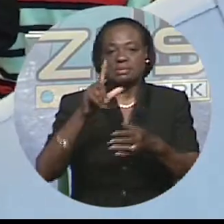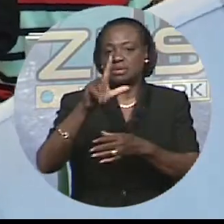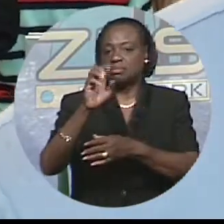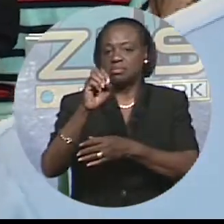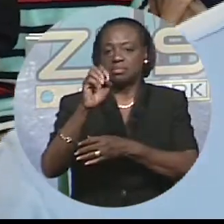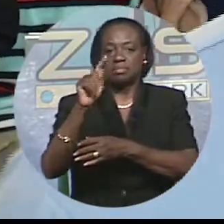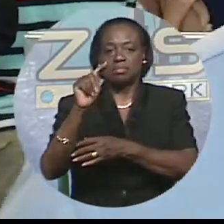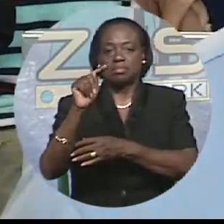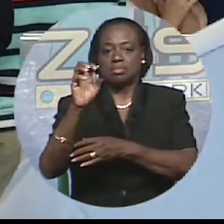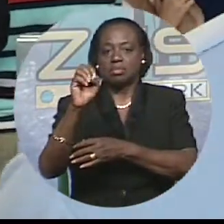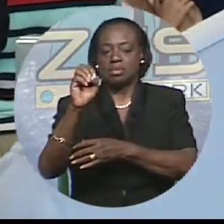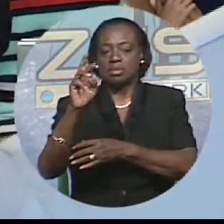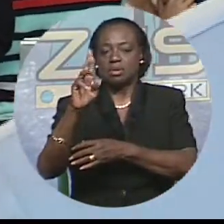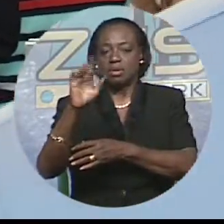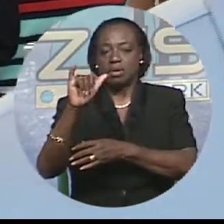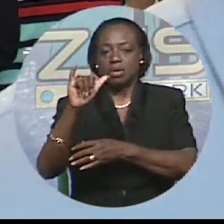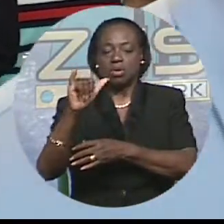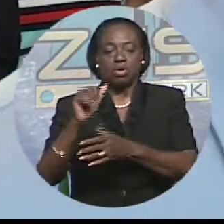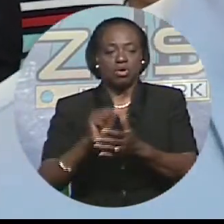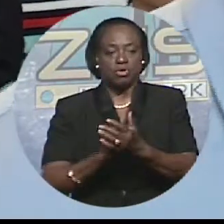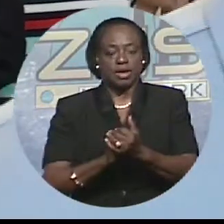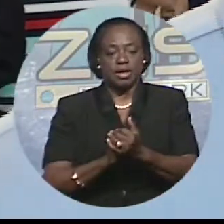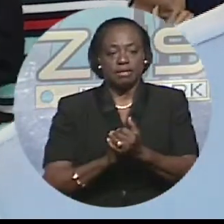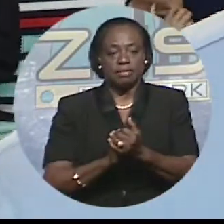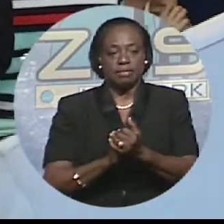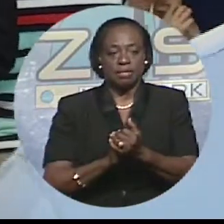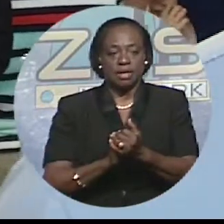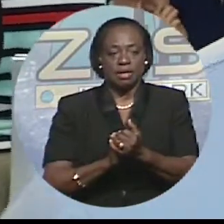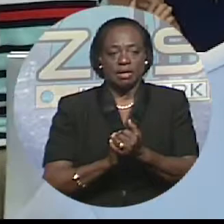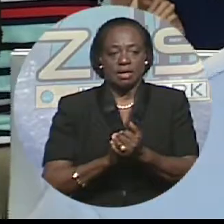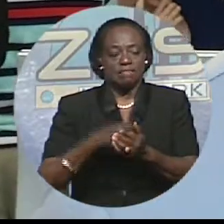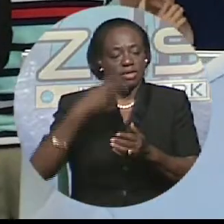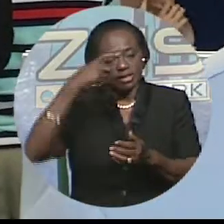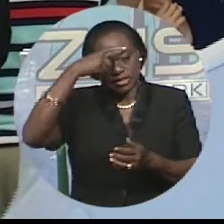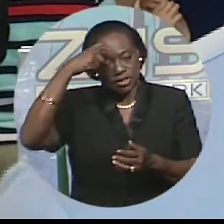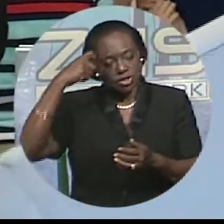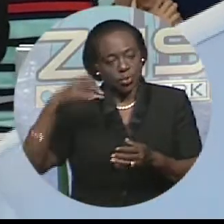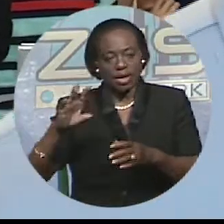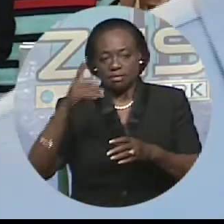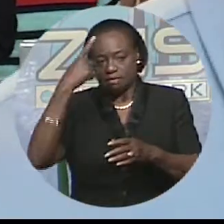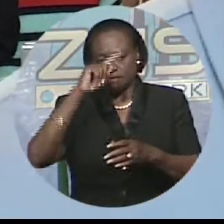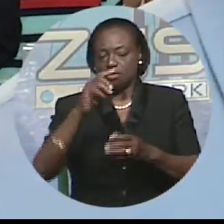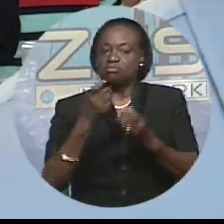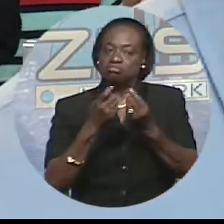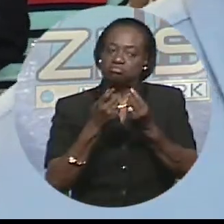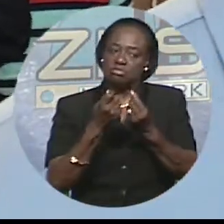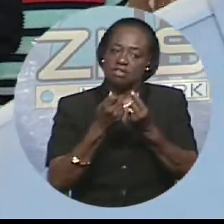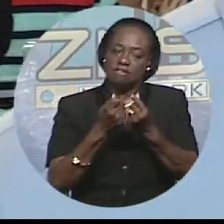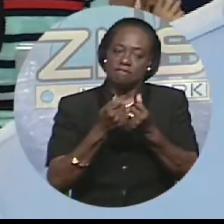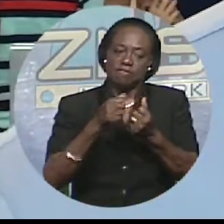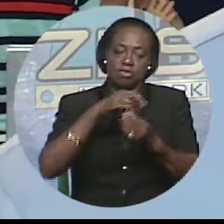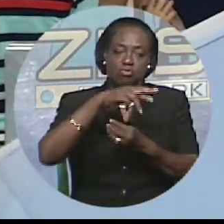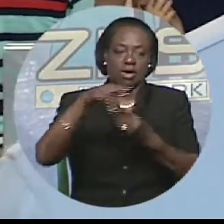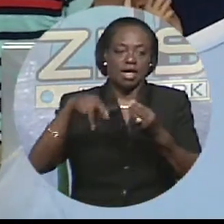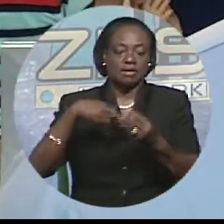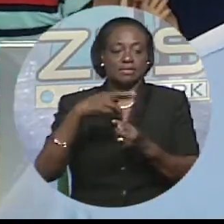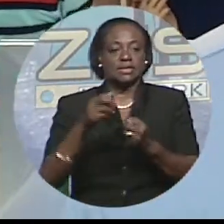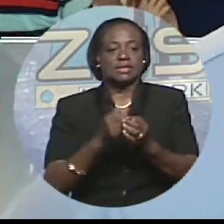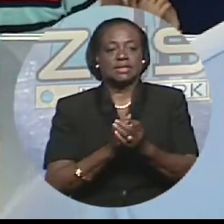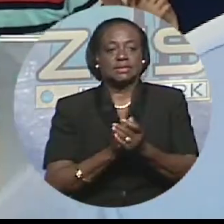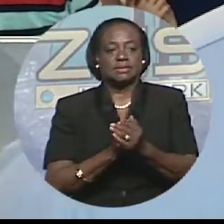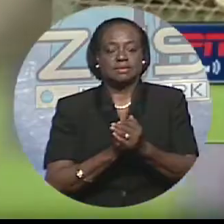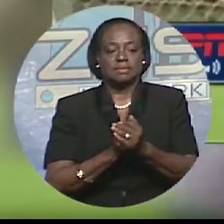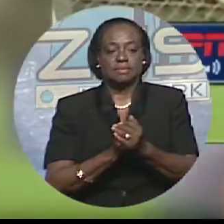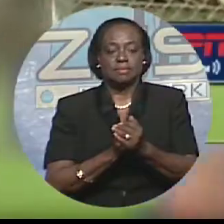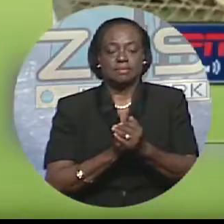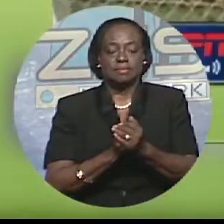your team and to when you pick. And obviously, I had to sweat it out for a few rounds, but luckily we had the opportunity to sign Todd Isaacs and get him in